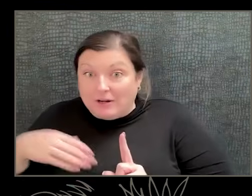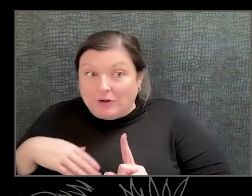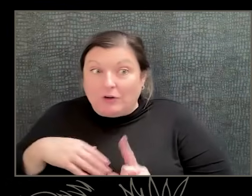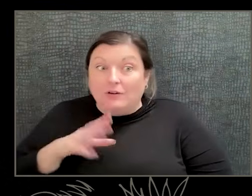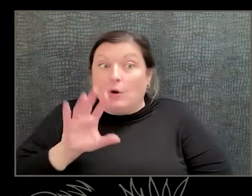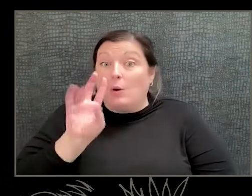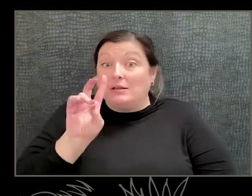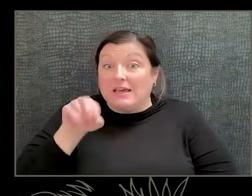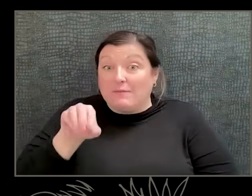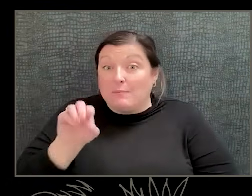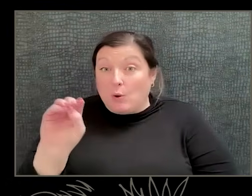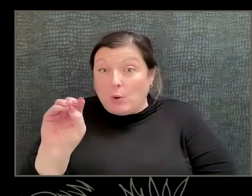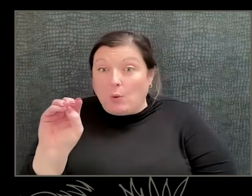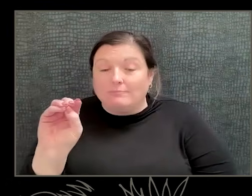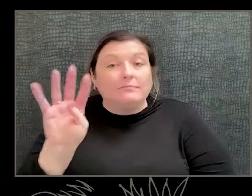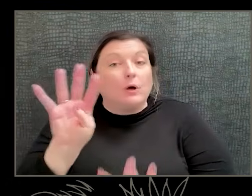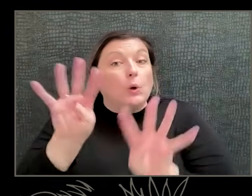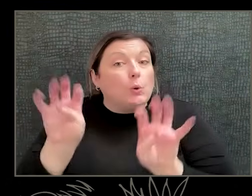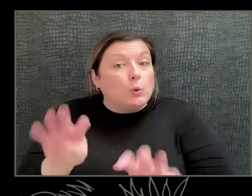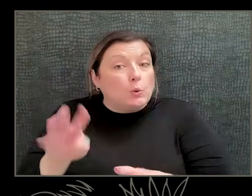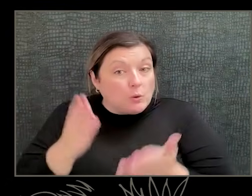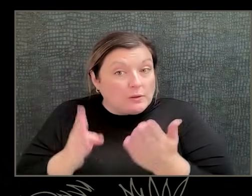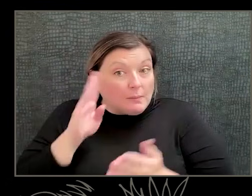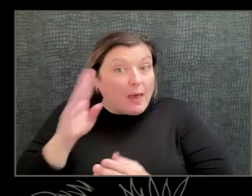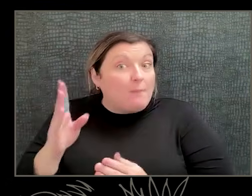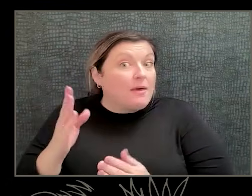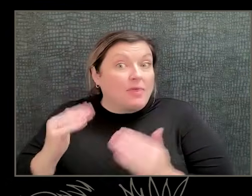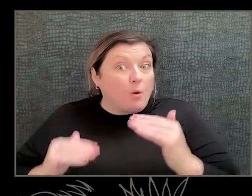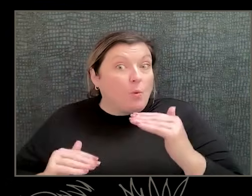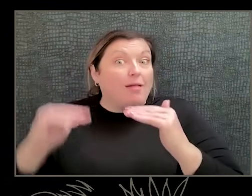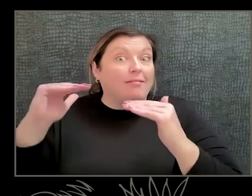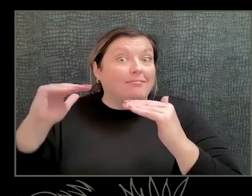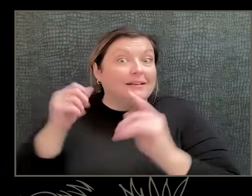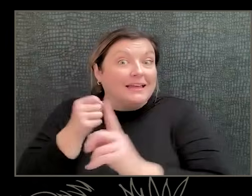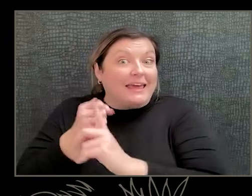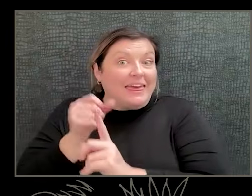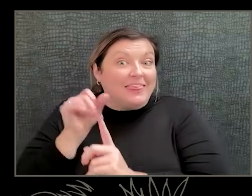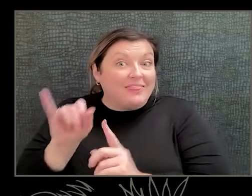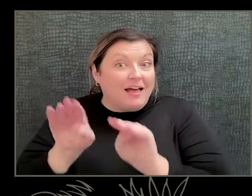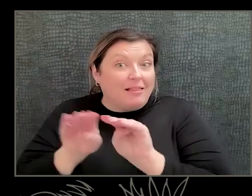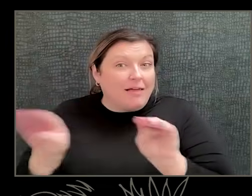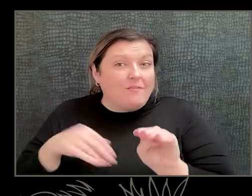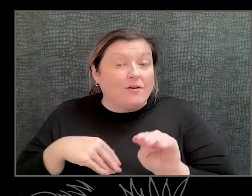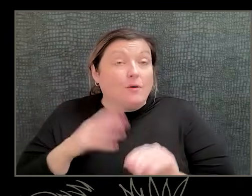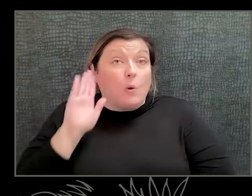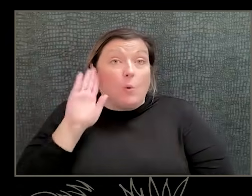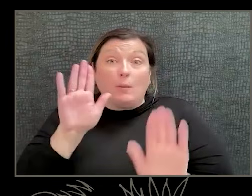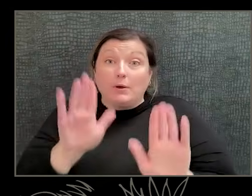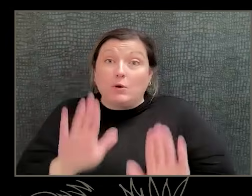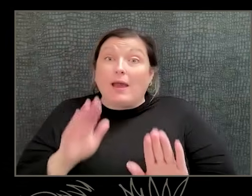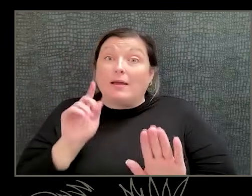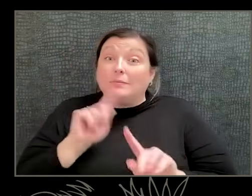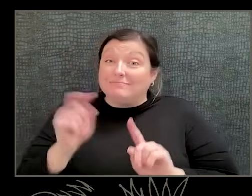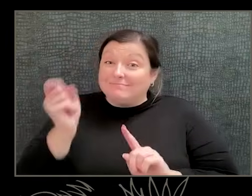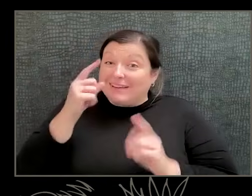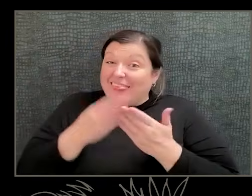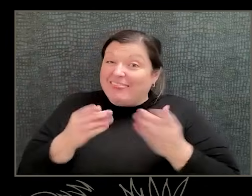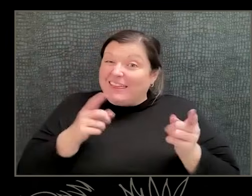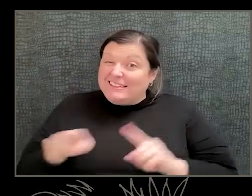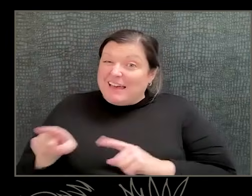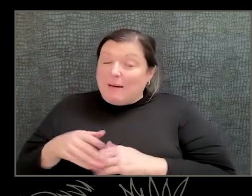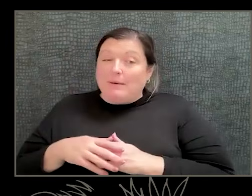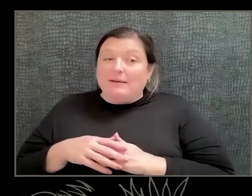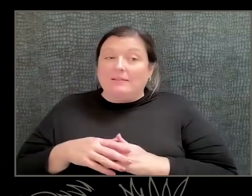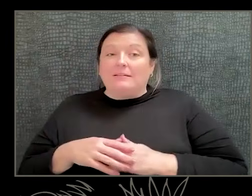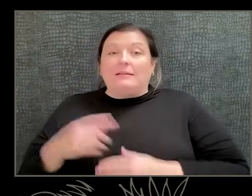7.0. Who knows, maybe they will hit it and it'll be great, but things happen. So while